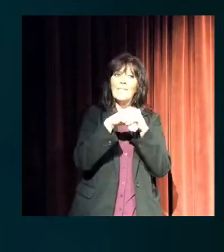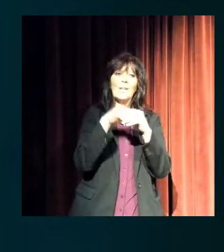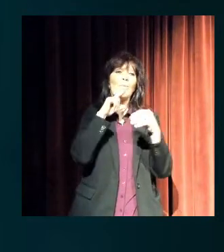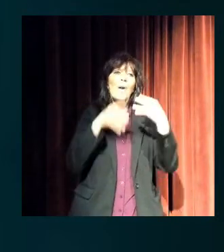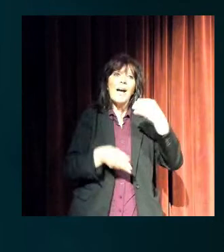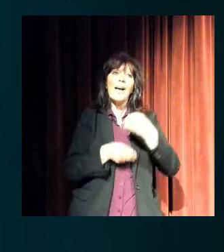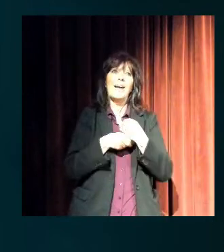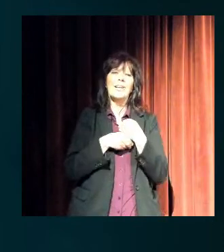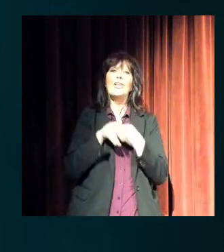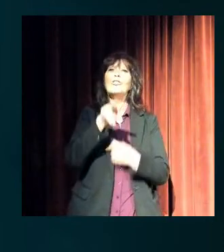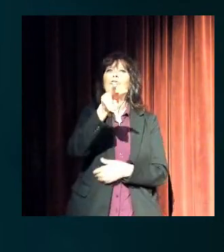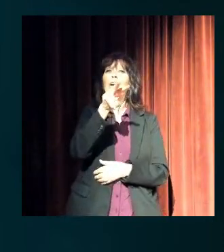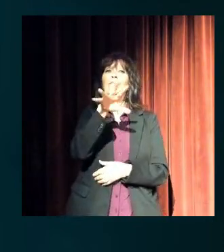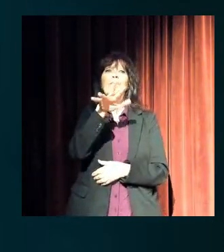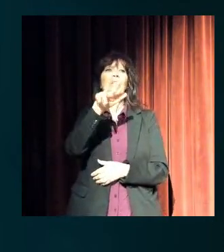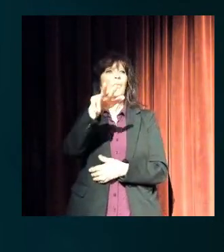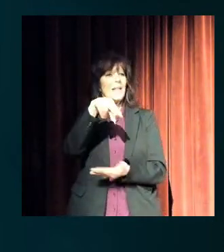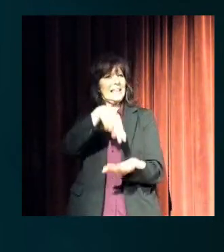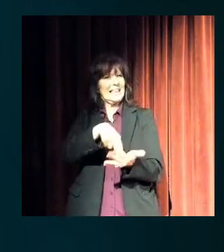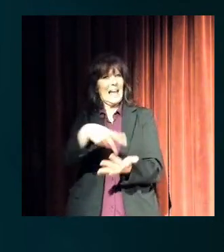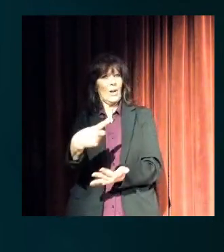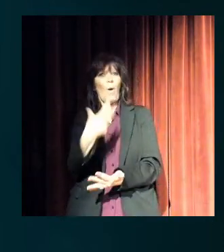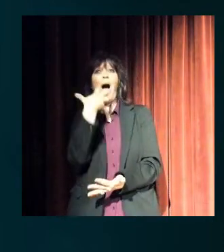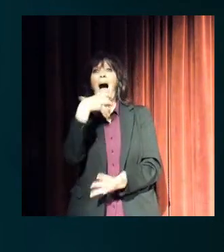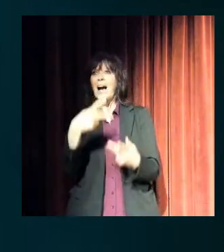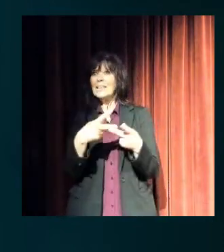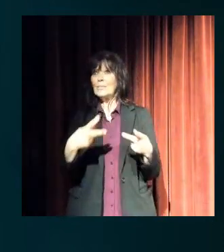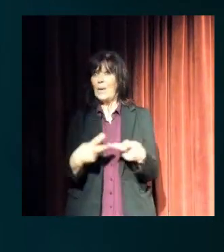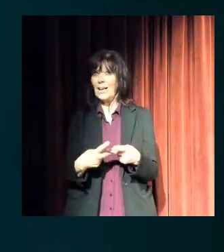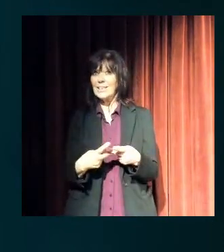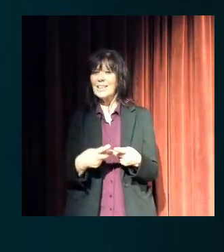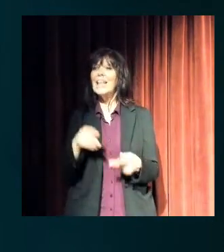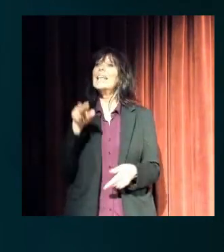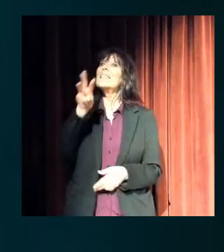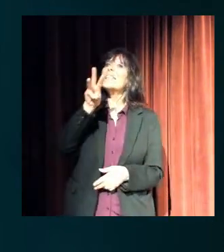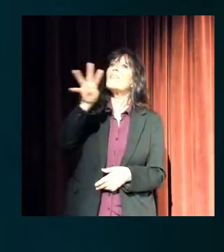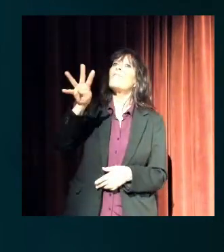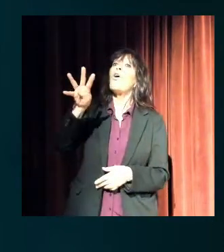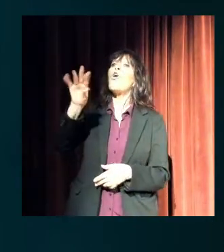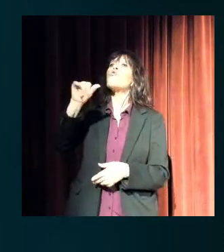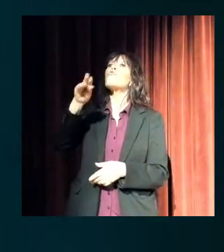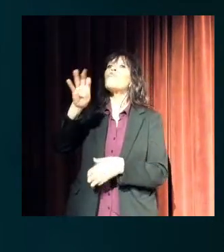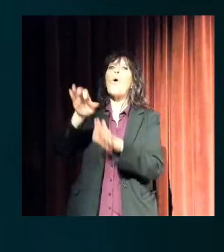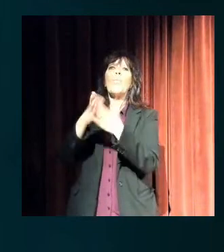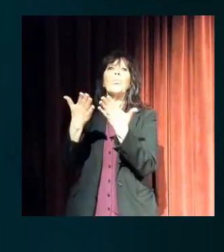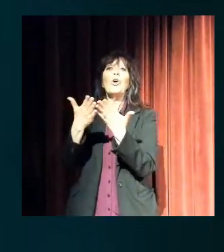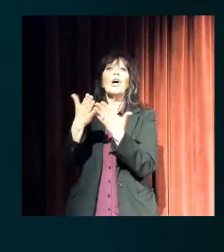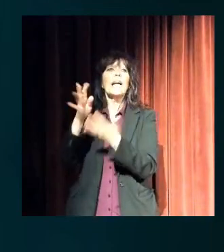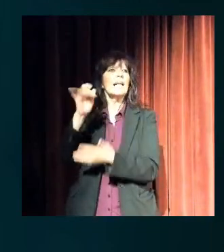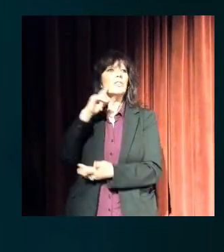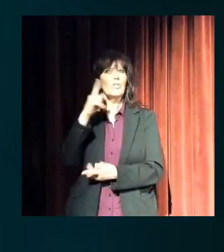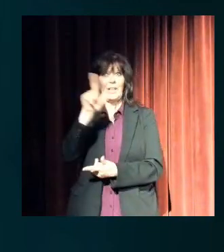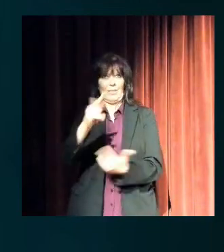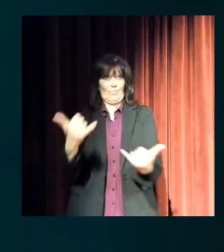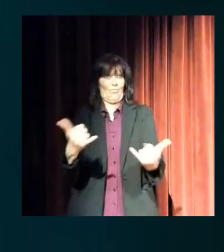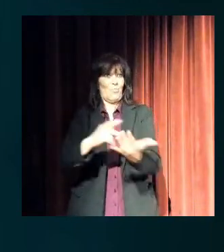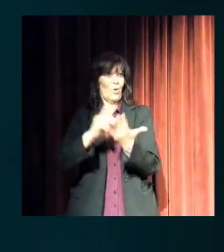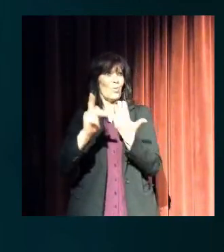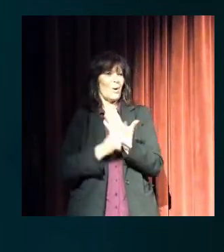add 253 standalone hotspots and 64 Chromebook kits to the library's current